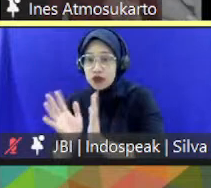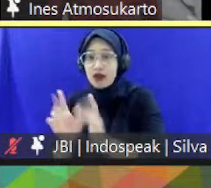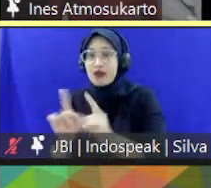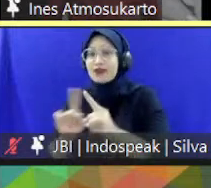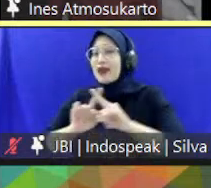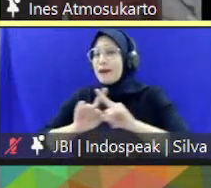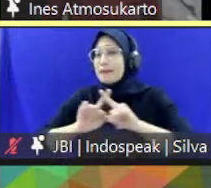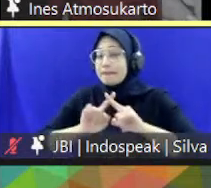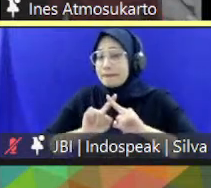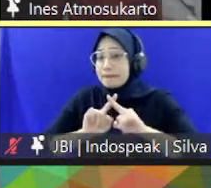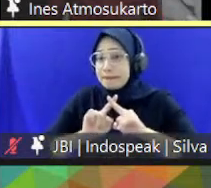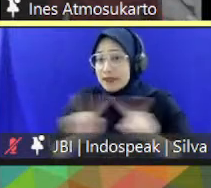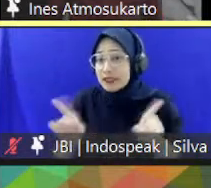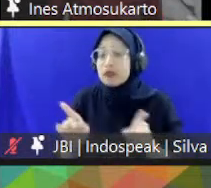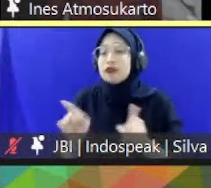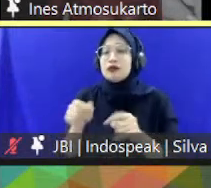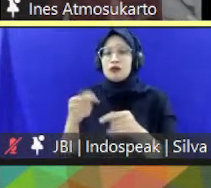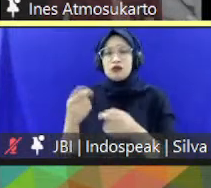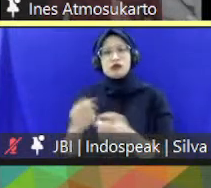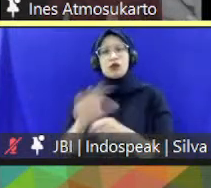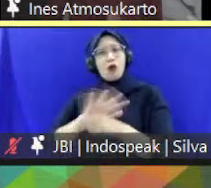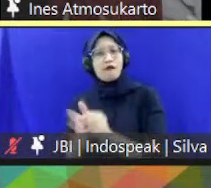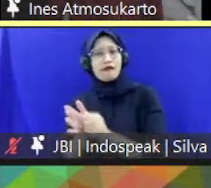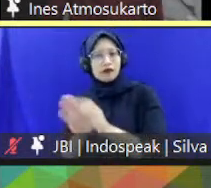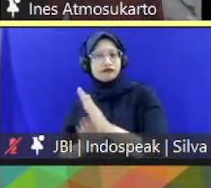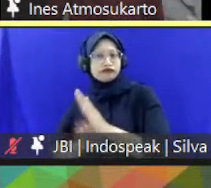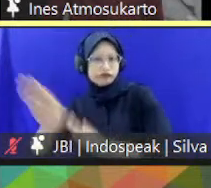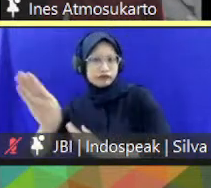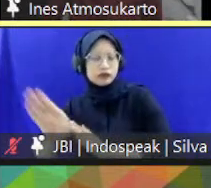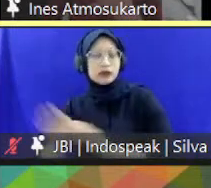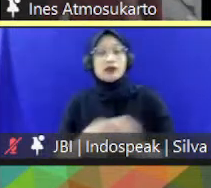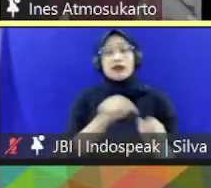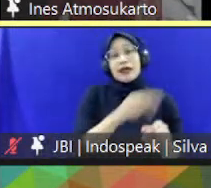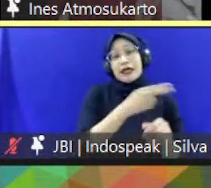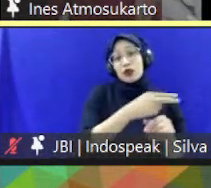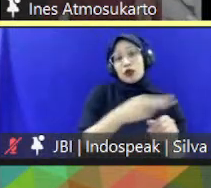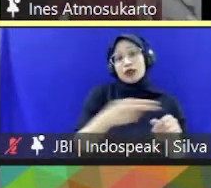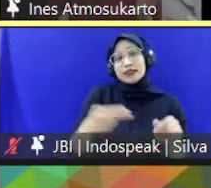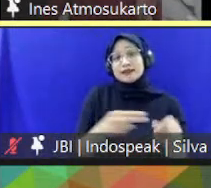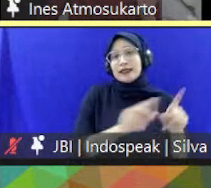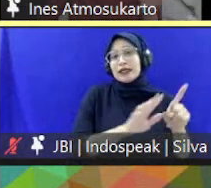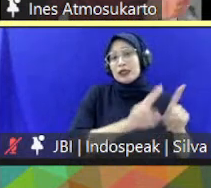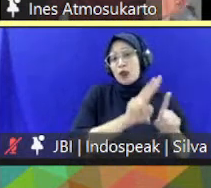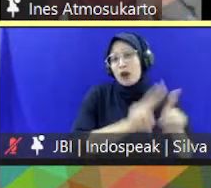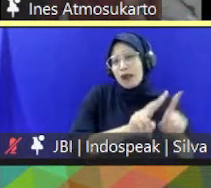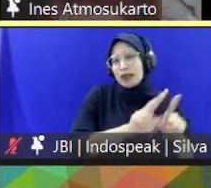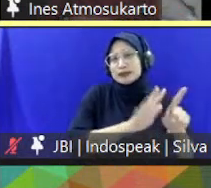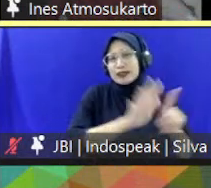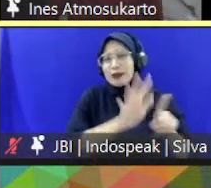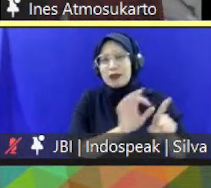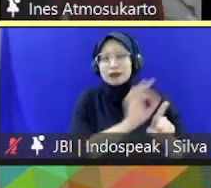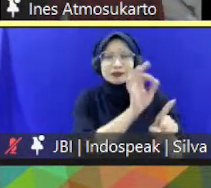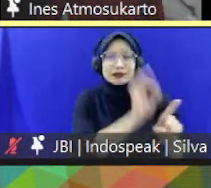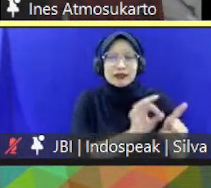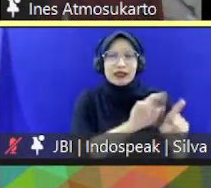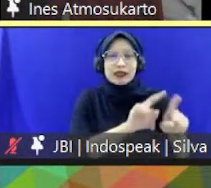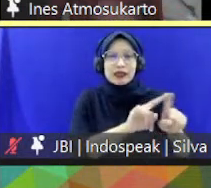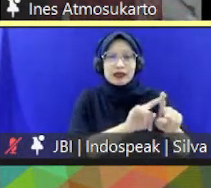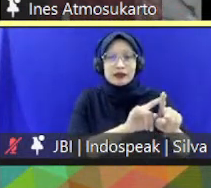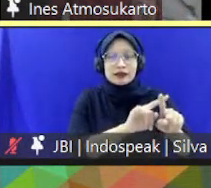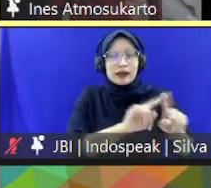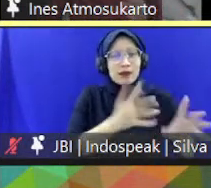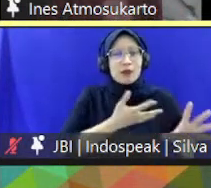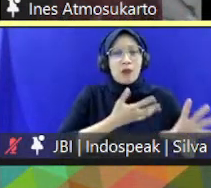about 15% of its population, I think. So admittedly, natural infection will add to that